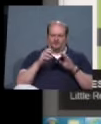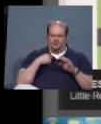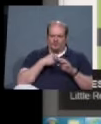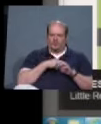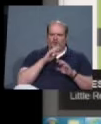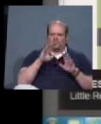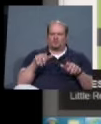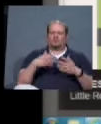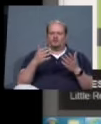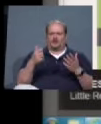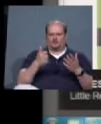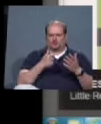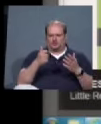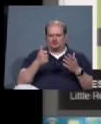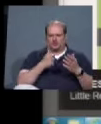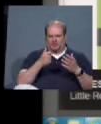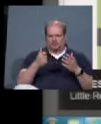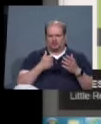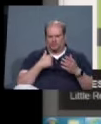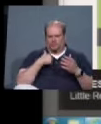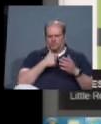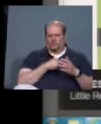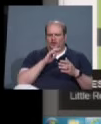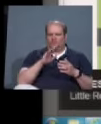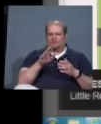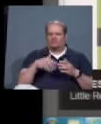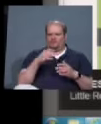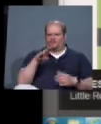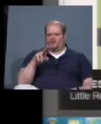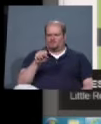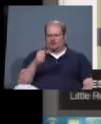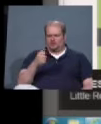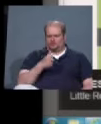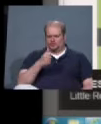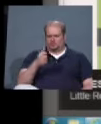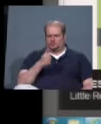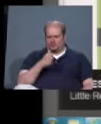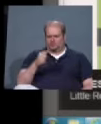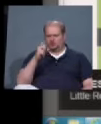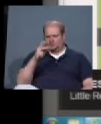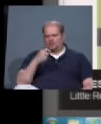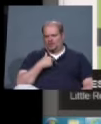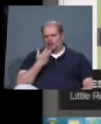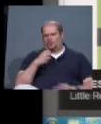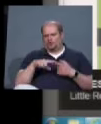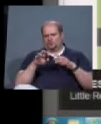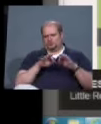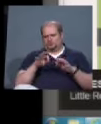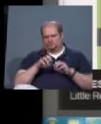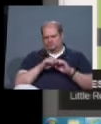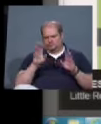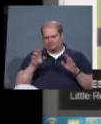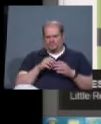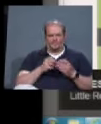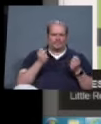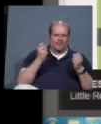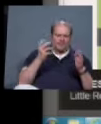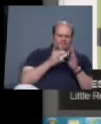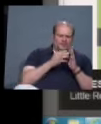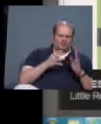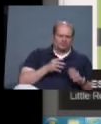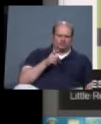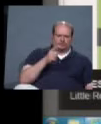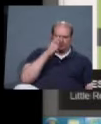be providing transportation. So we will be providing bus transportation. Okay. So I just want to clear that up. So how many students do